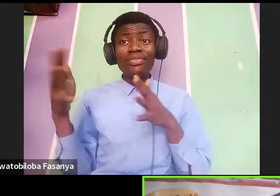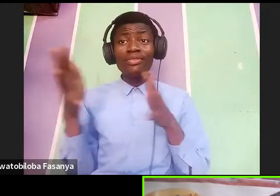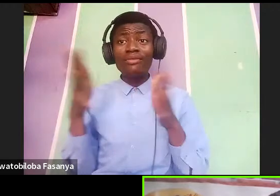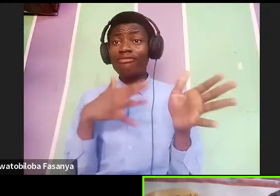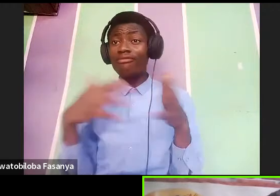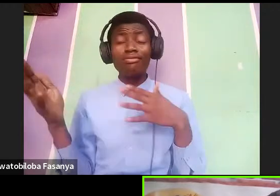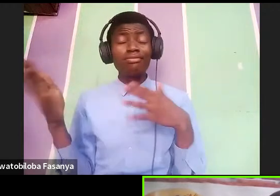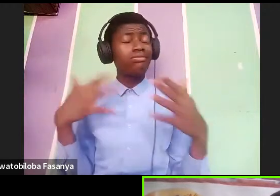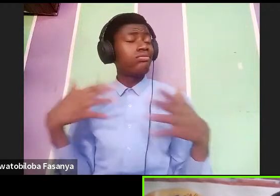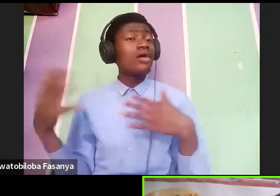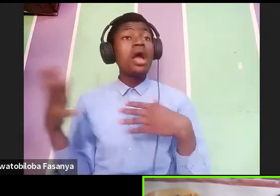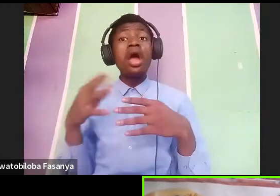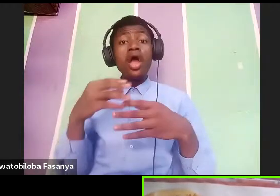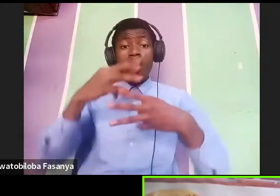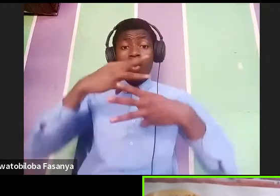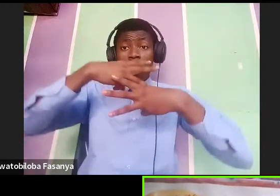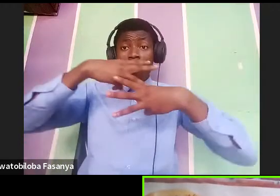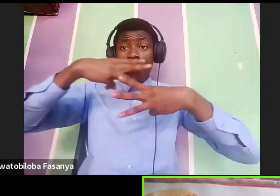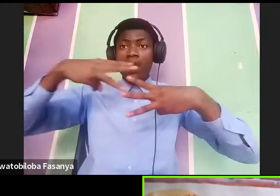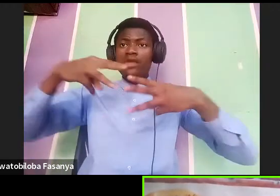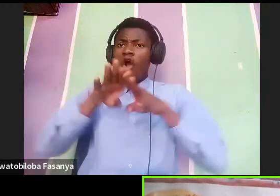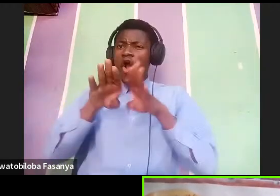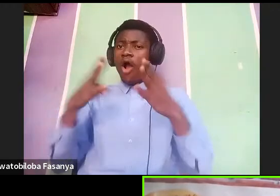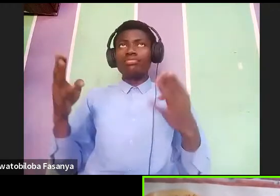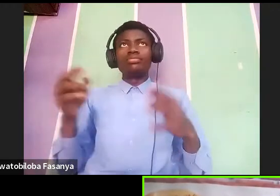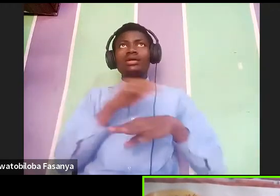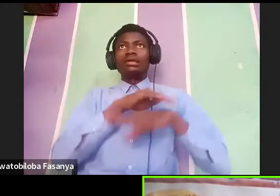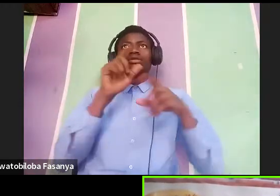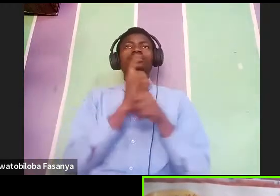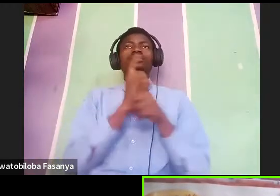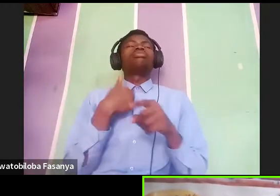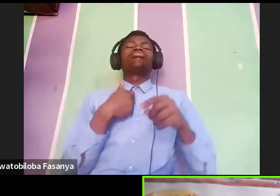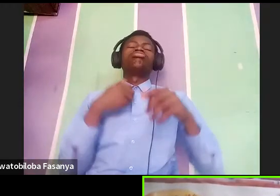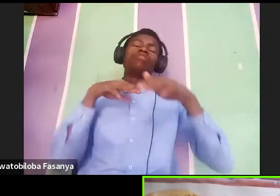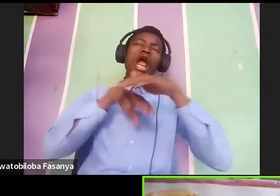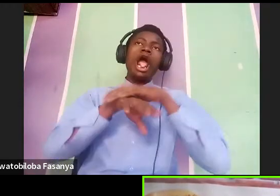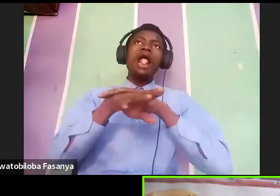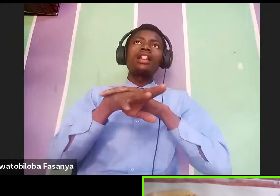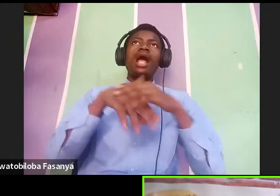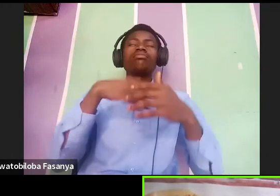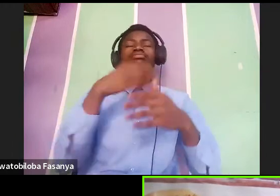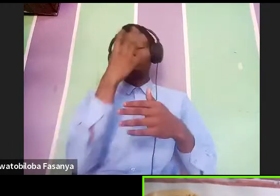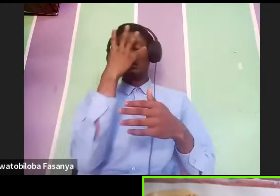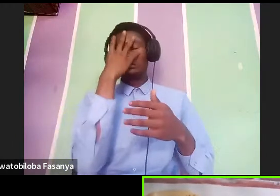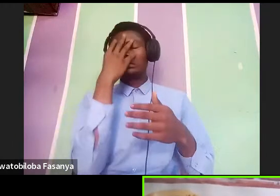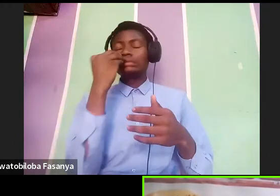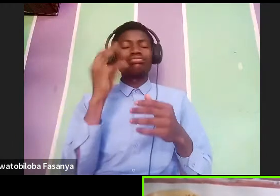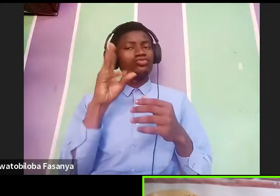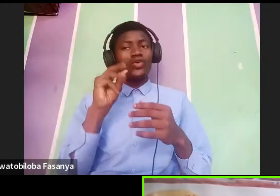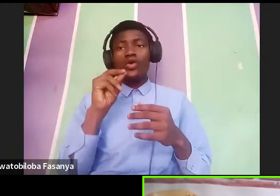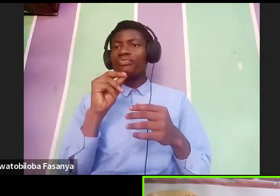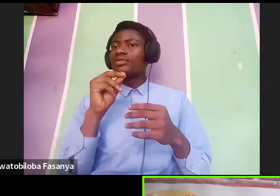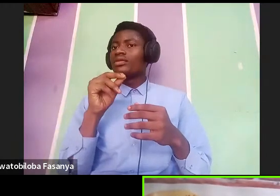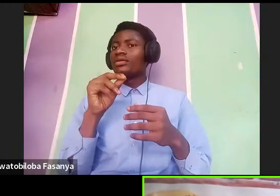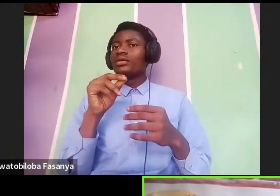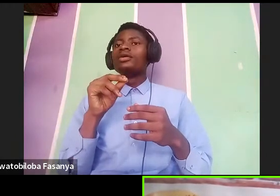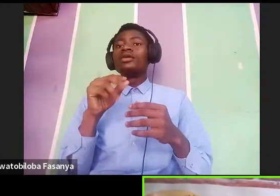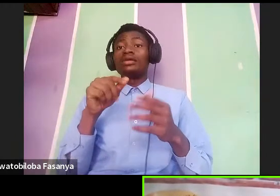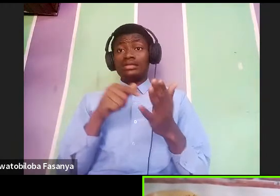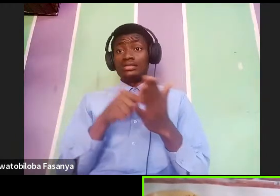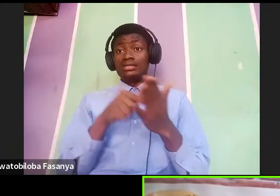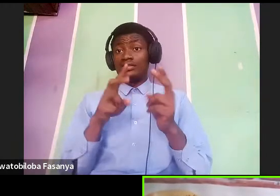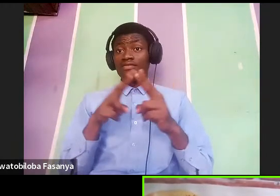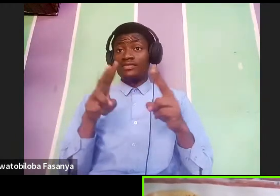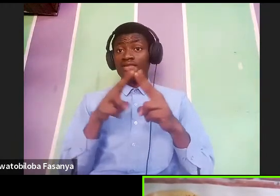and don't feel helpless. These are very important for us to do. So thank you, Dr. Toby. Another thing there's